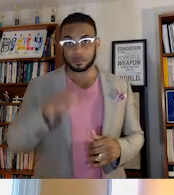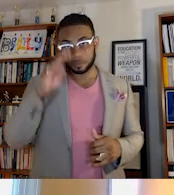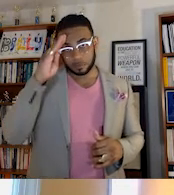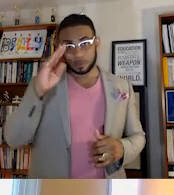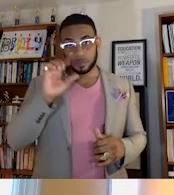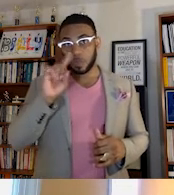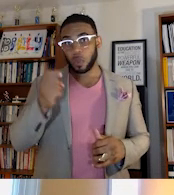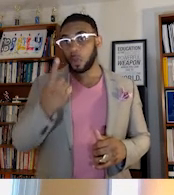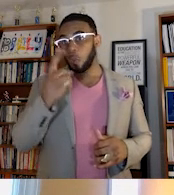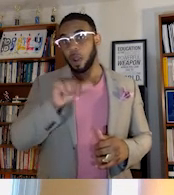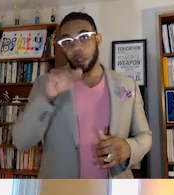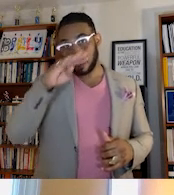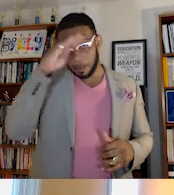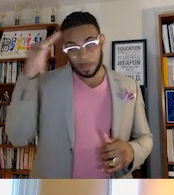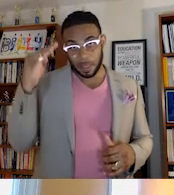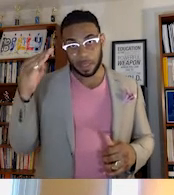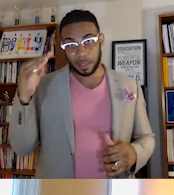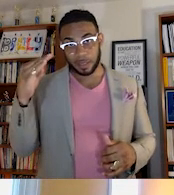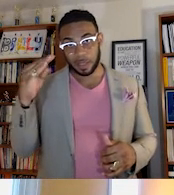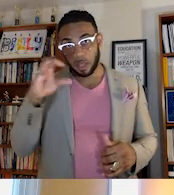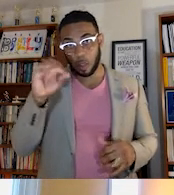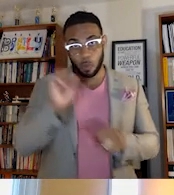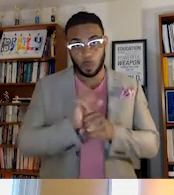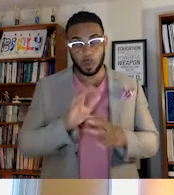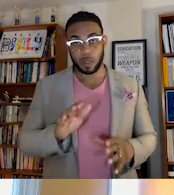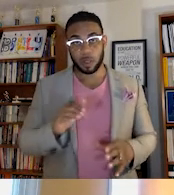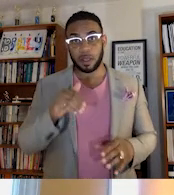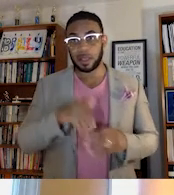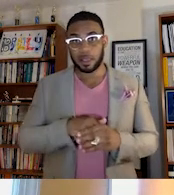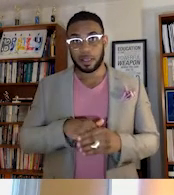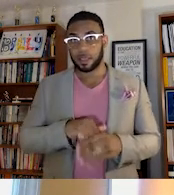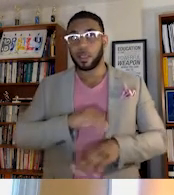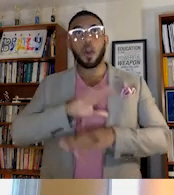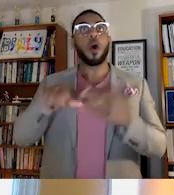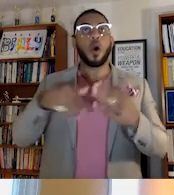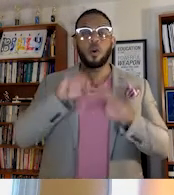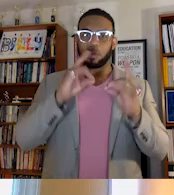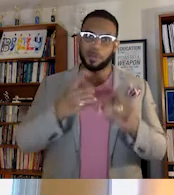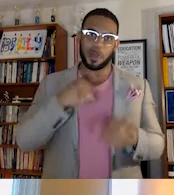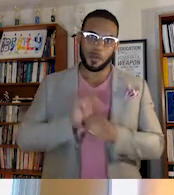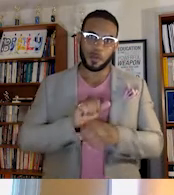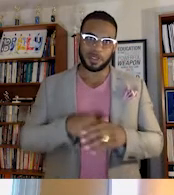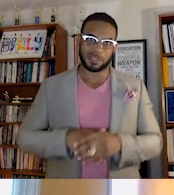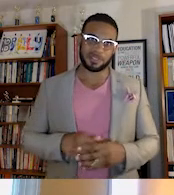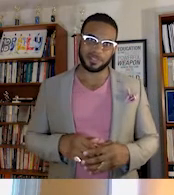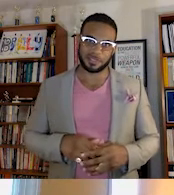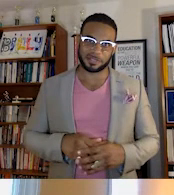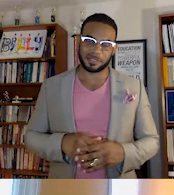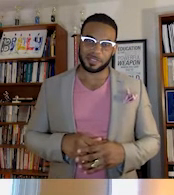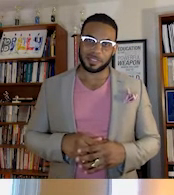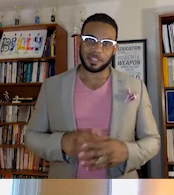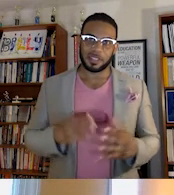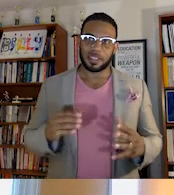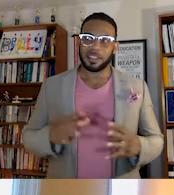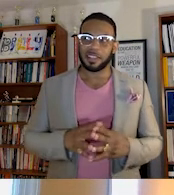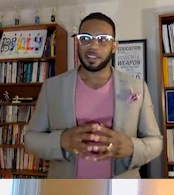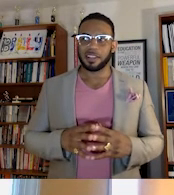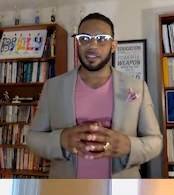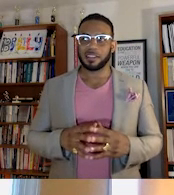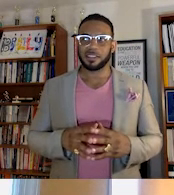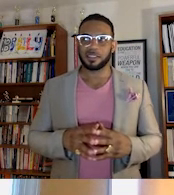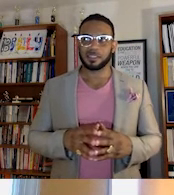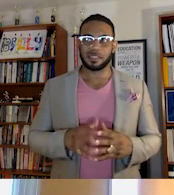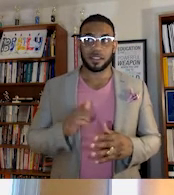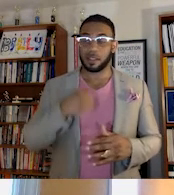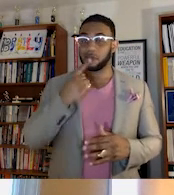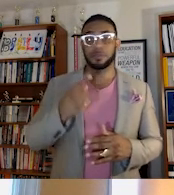there was only one other Black coworker in the entire department I was working in, and